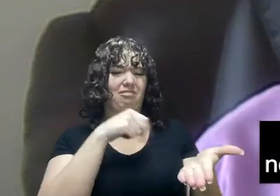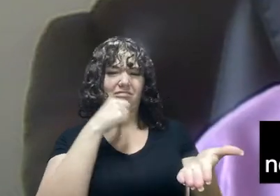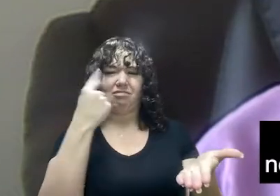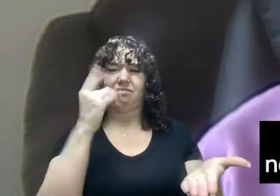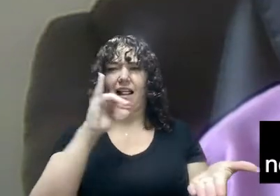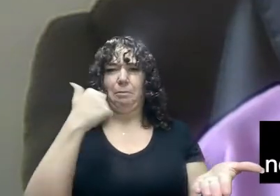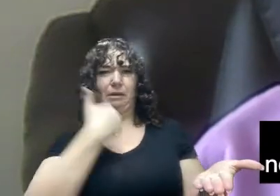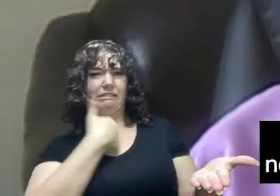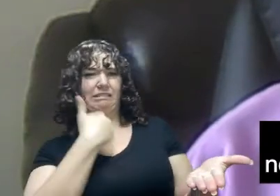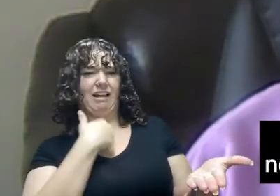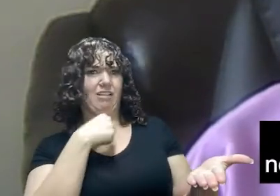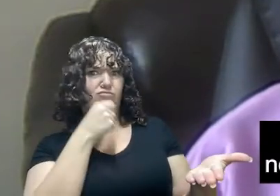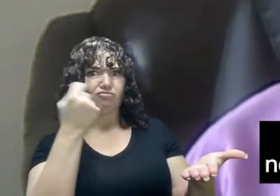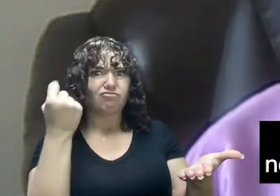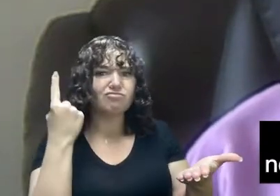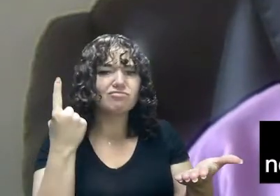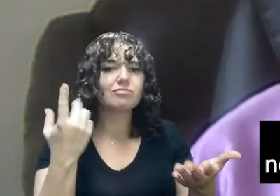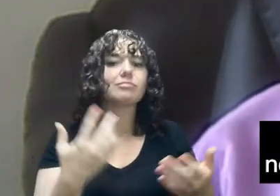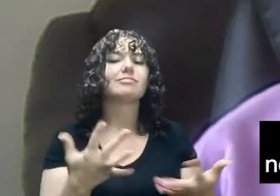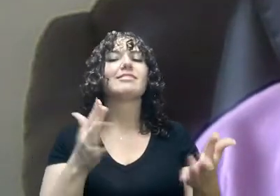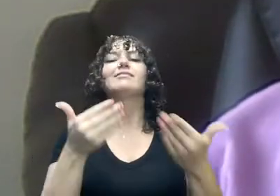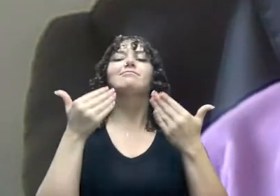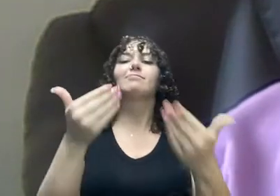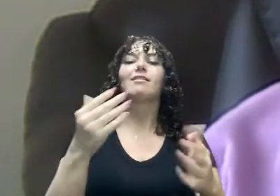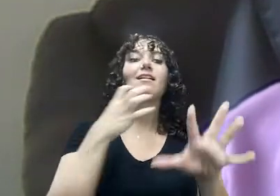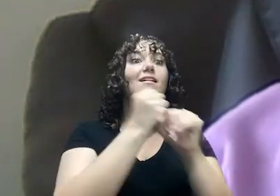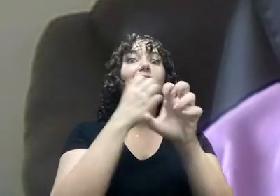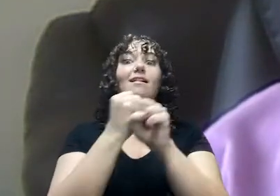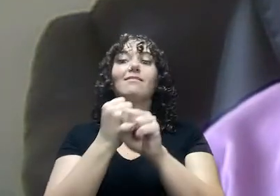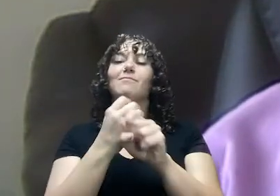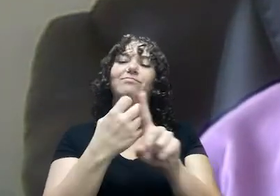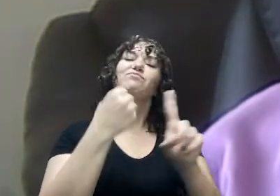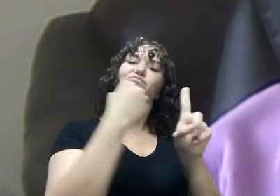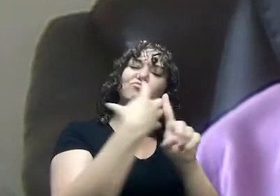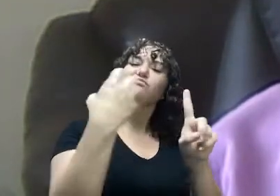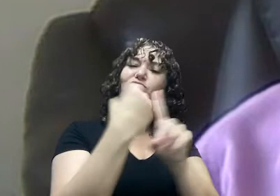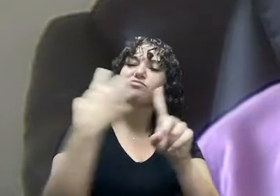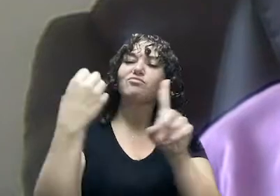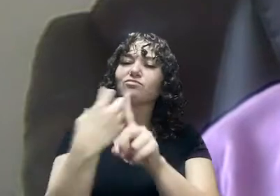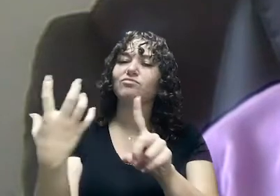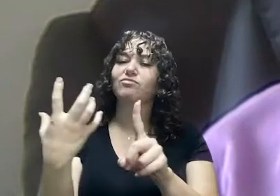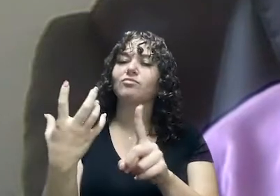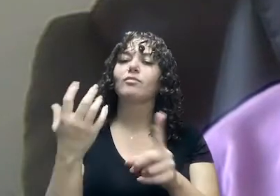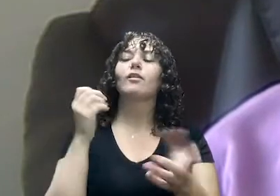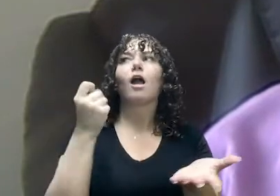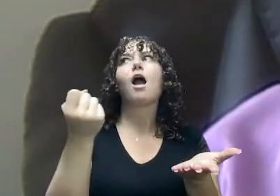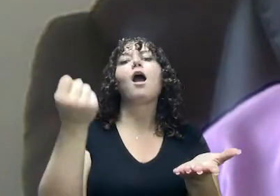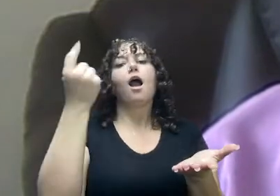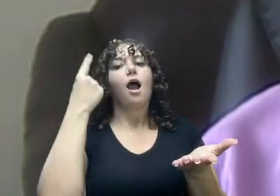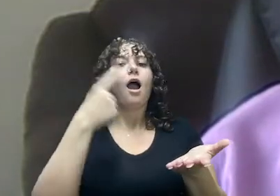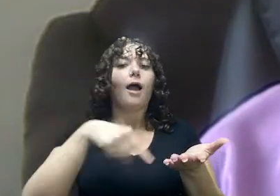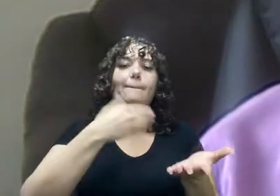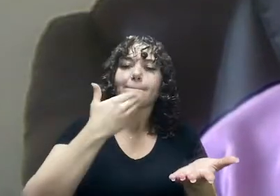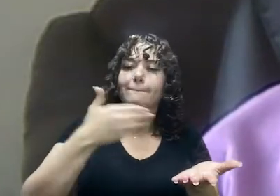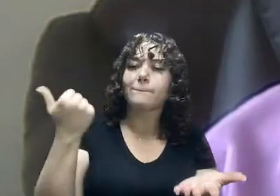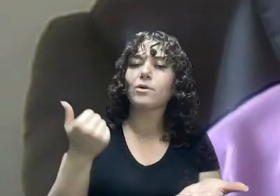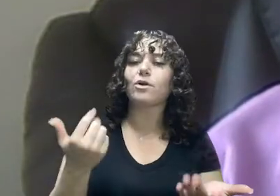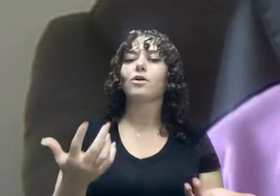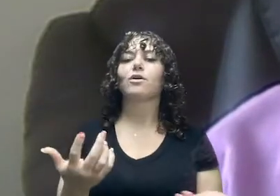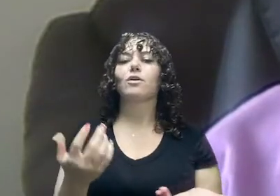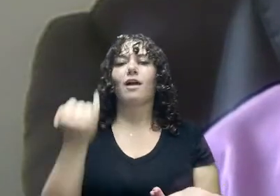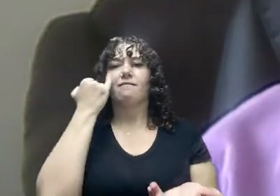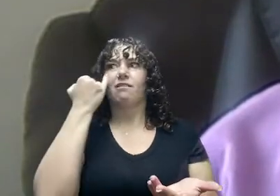not understand, such as myself, it's important to put those, instead of letters, it's important to put them in